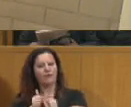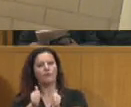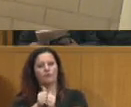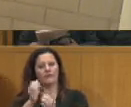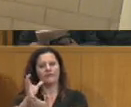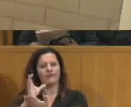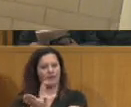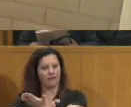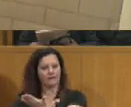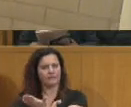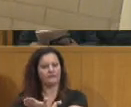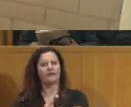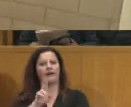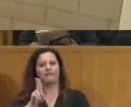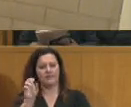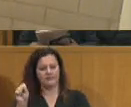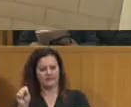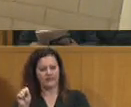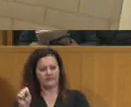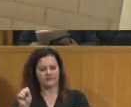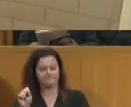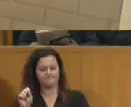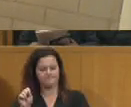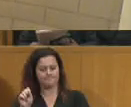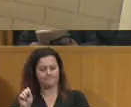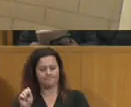the Constitution of the United States.